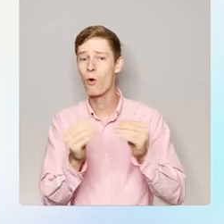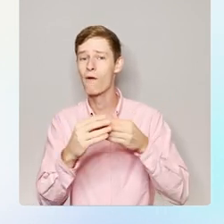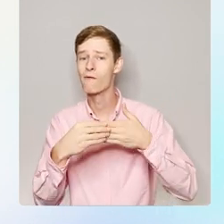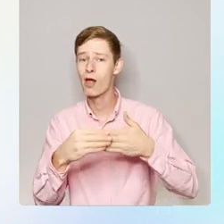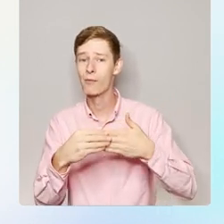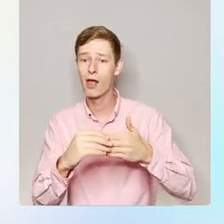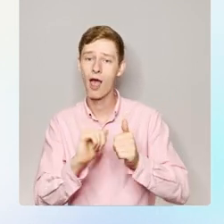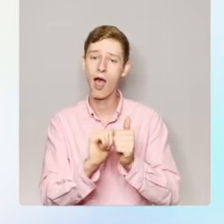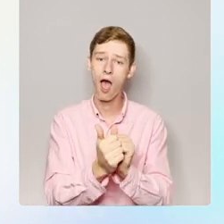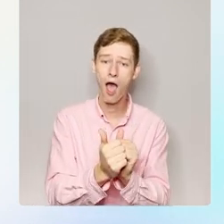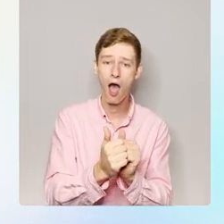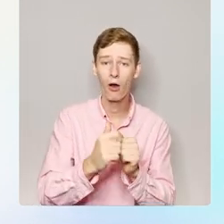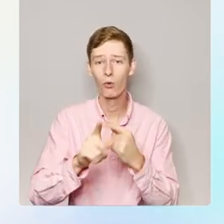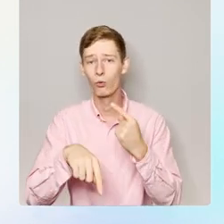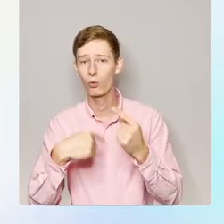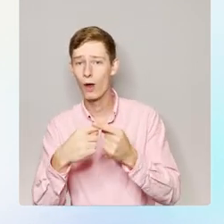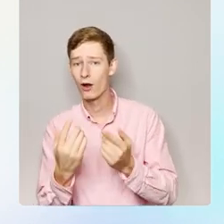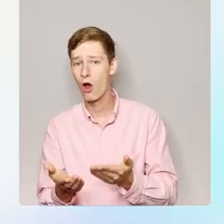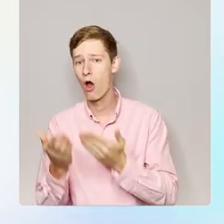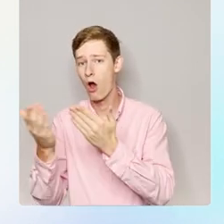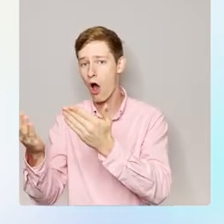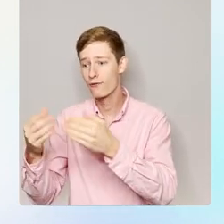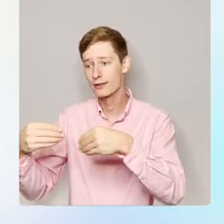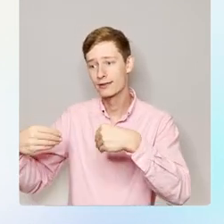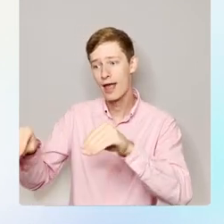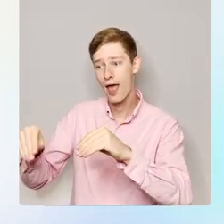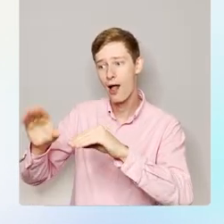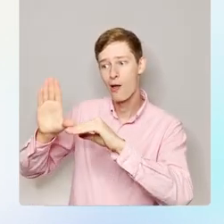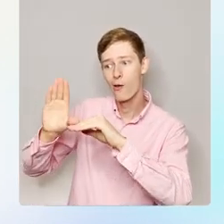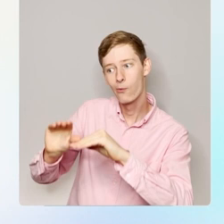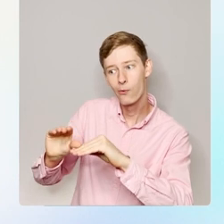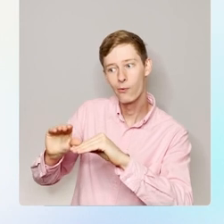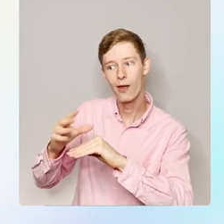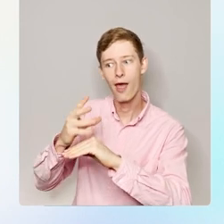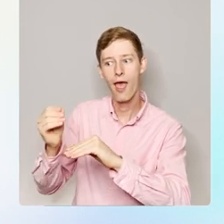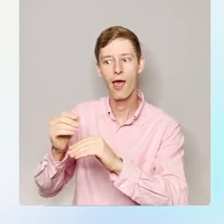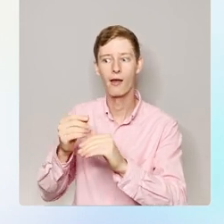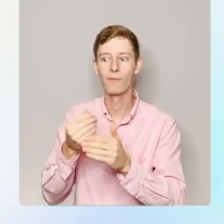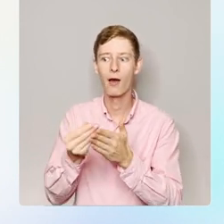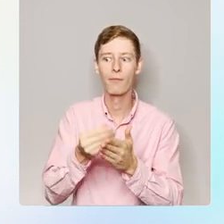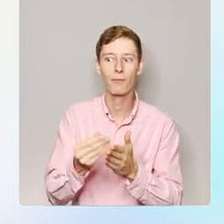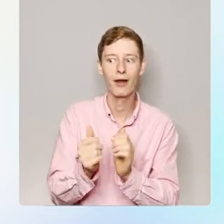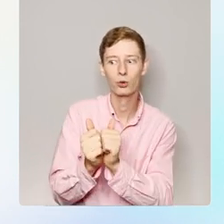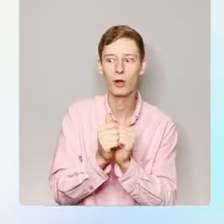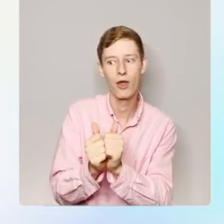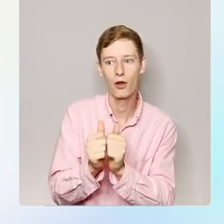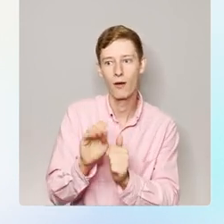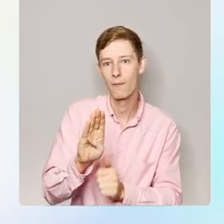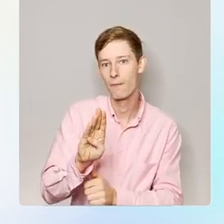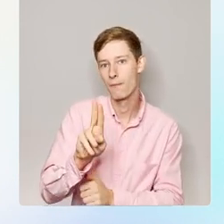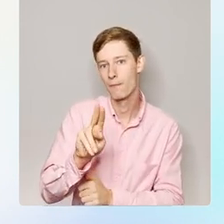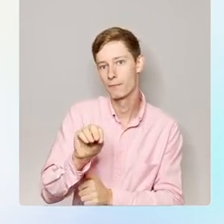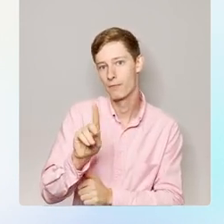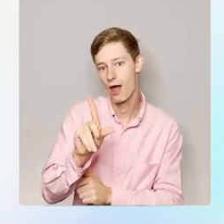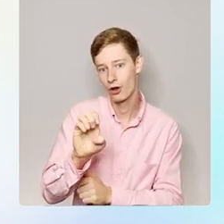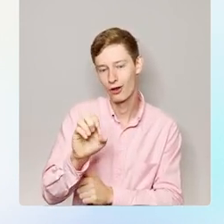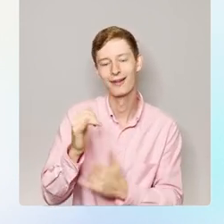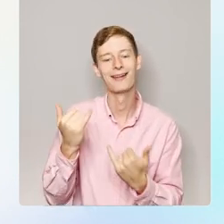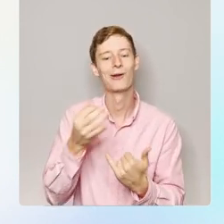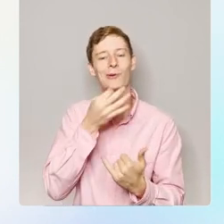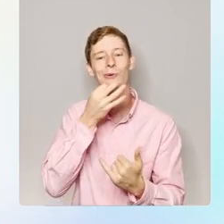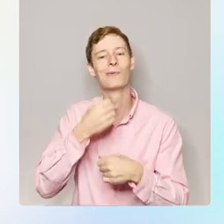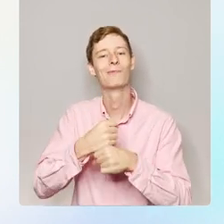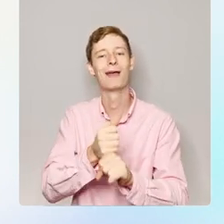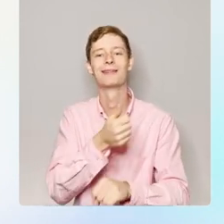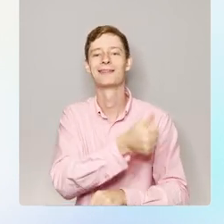around when and how you offer sales and bundles, and will soon be making them self-service. You'll be able